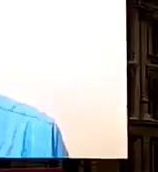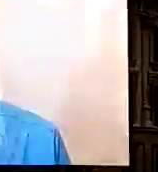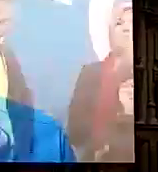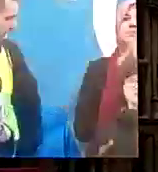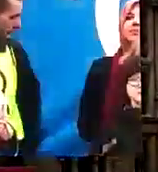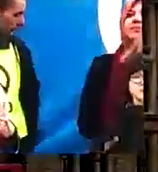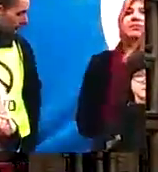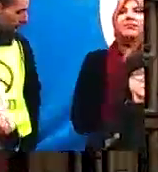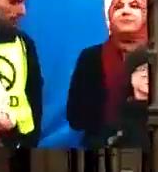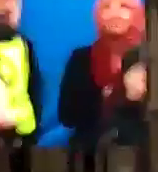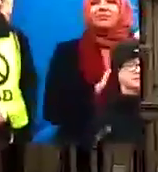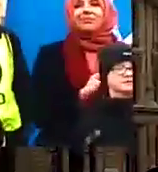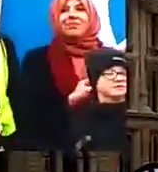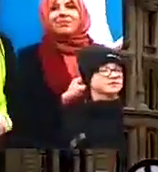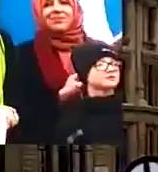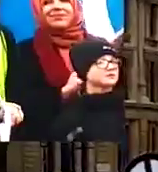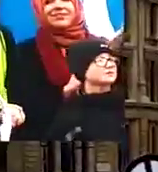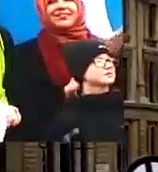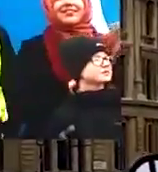you. So